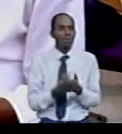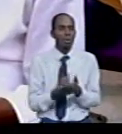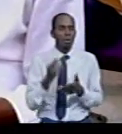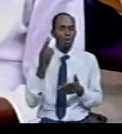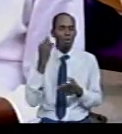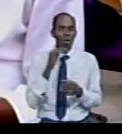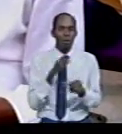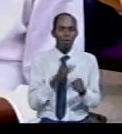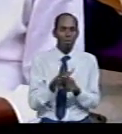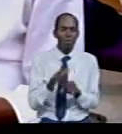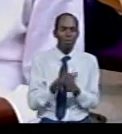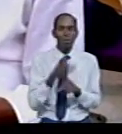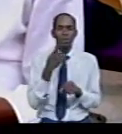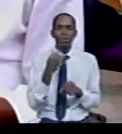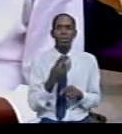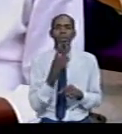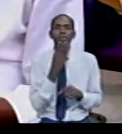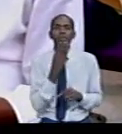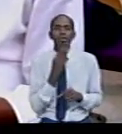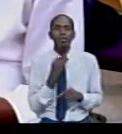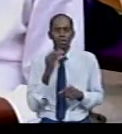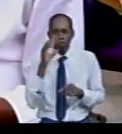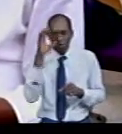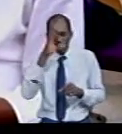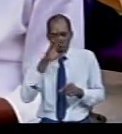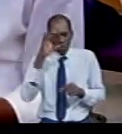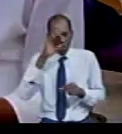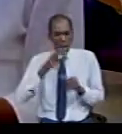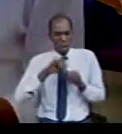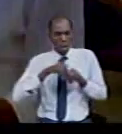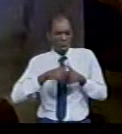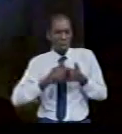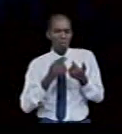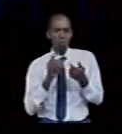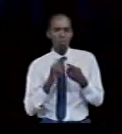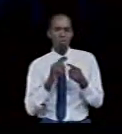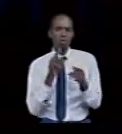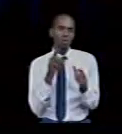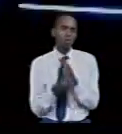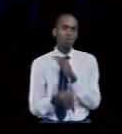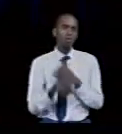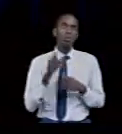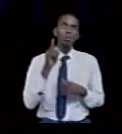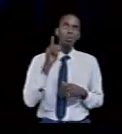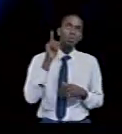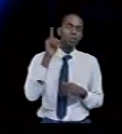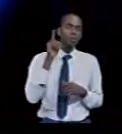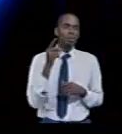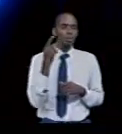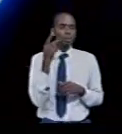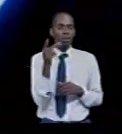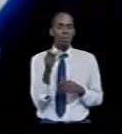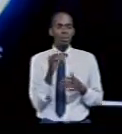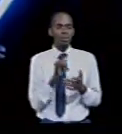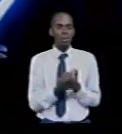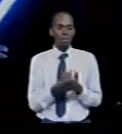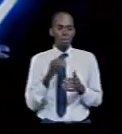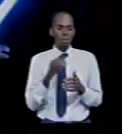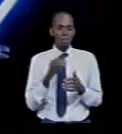took counsel to kill him. He was so effective. The presentation of the word,